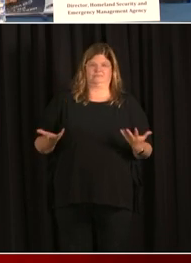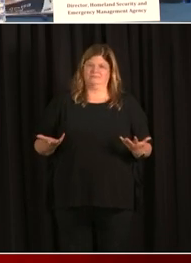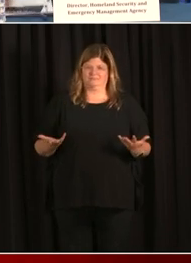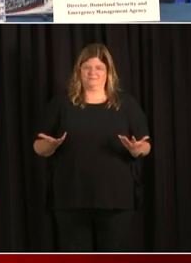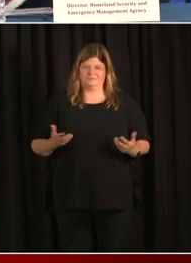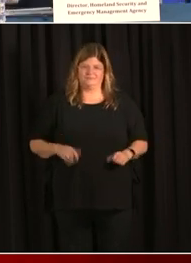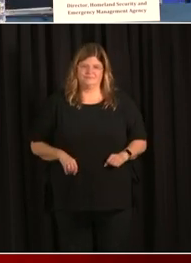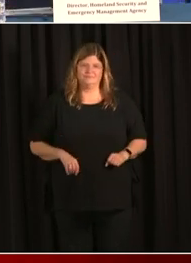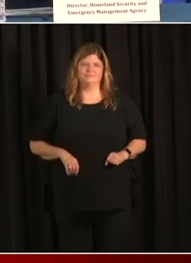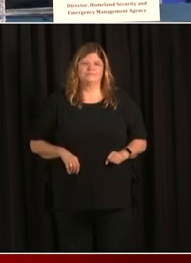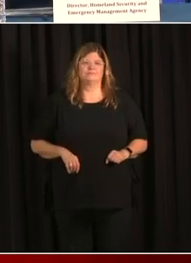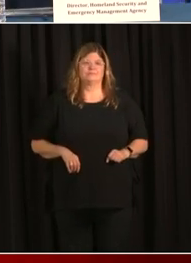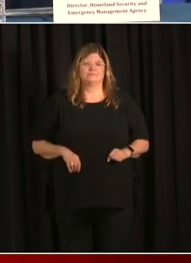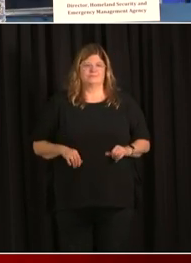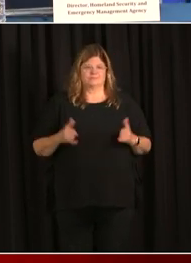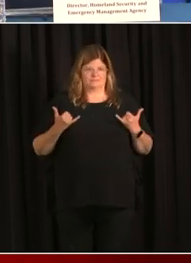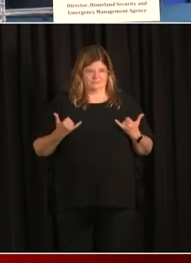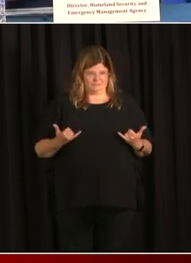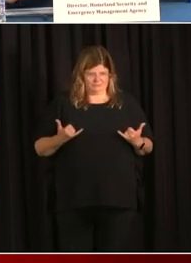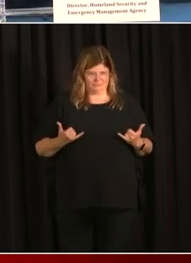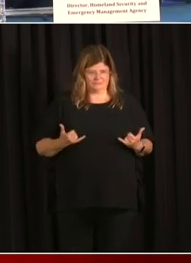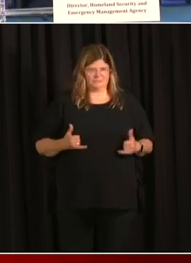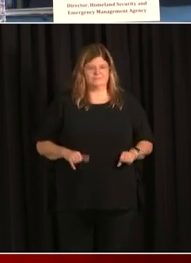Okay, next slide.